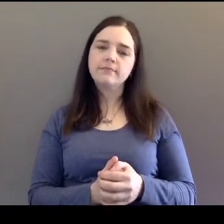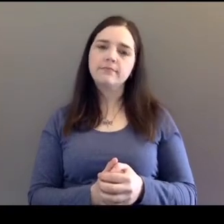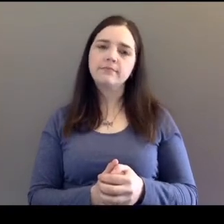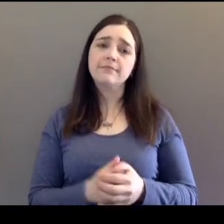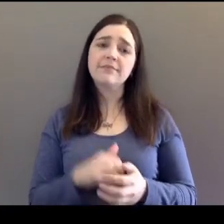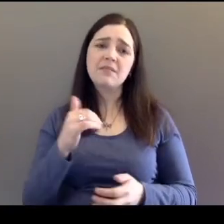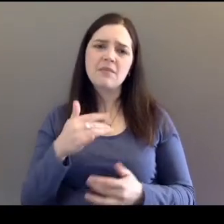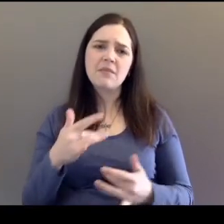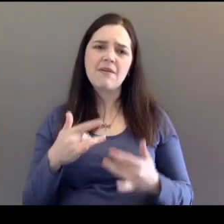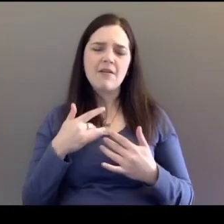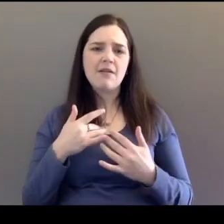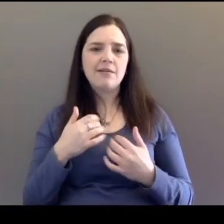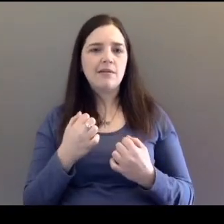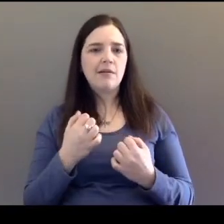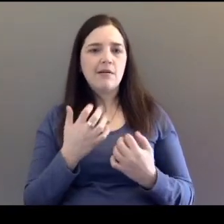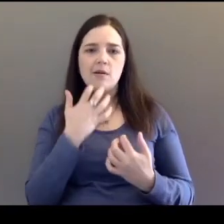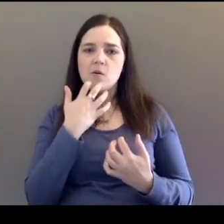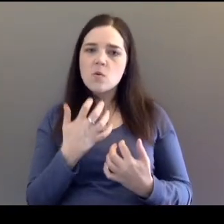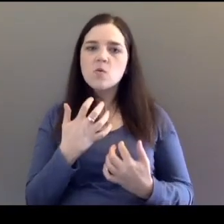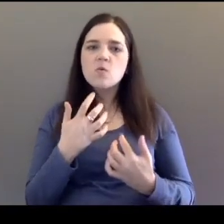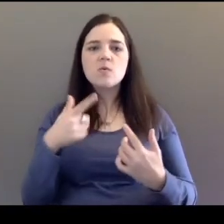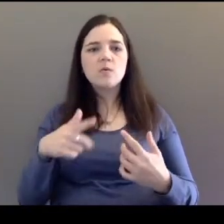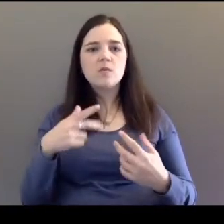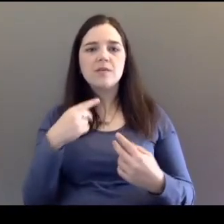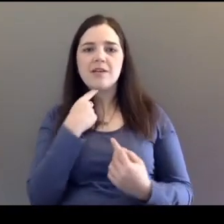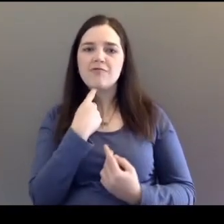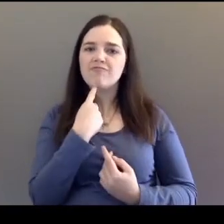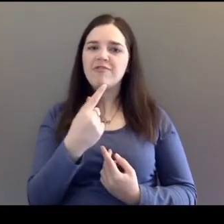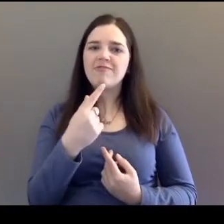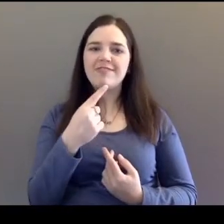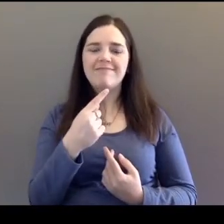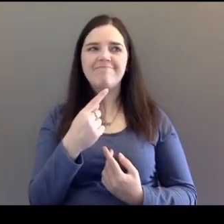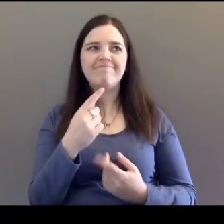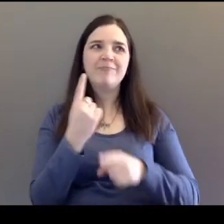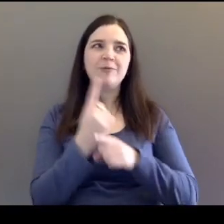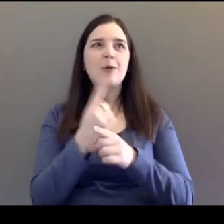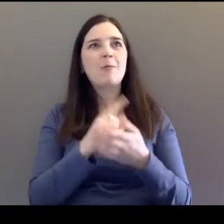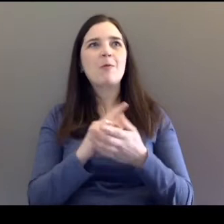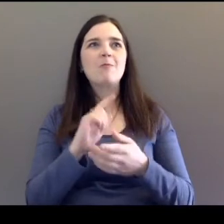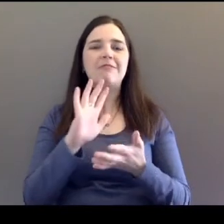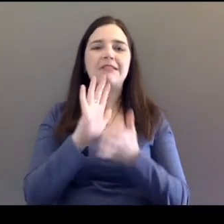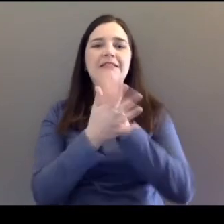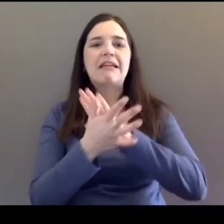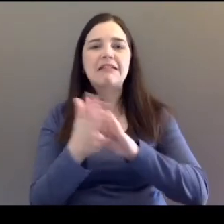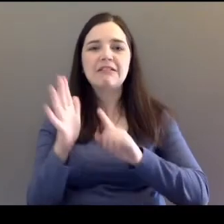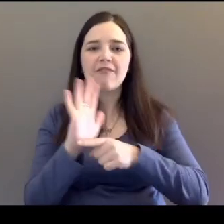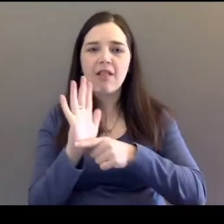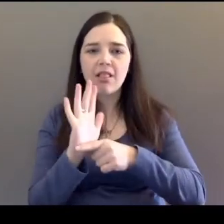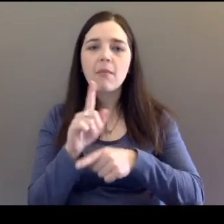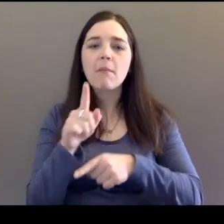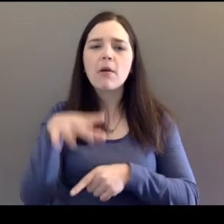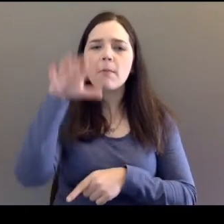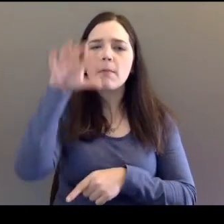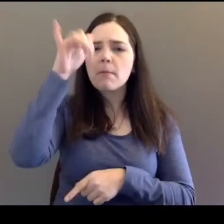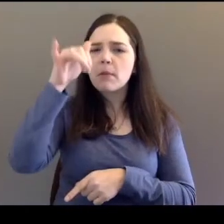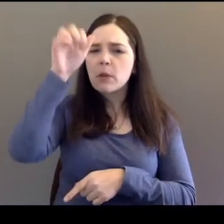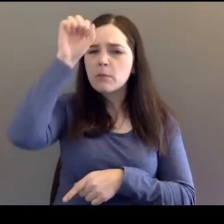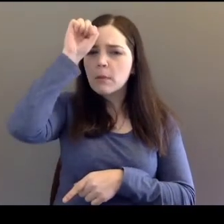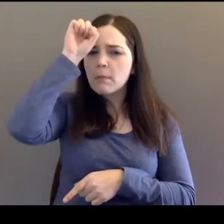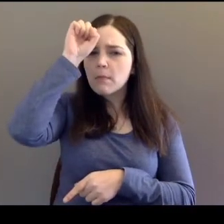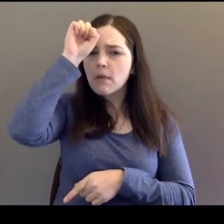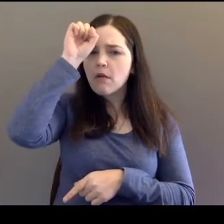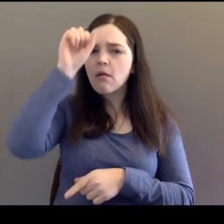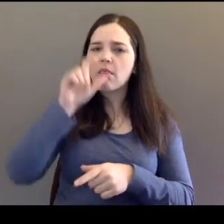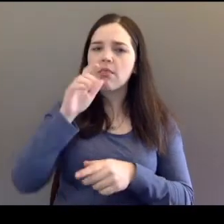It might seem a bit bold to start by referencing a disaster film, but there is a scene that you may know in the movie